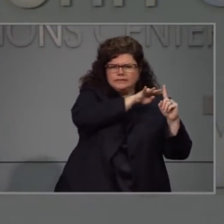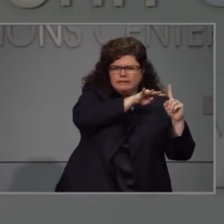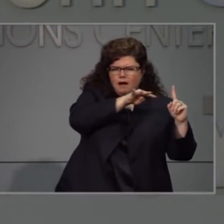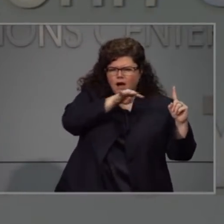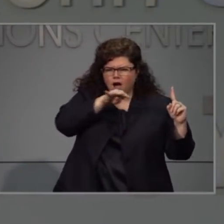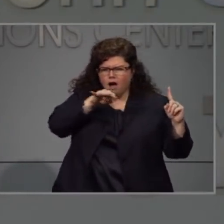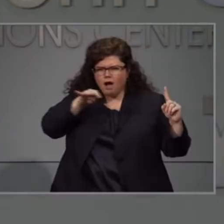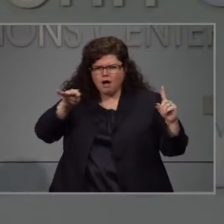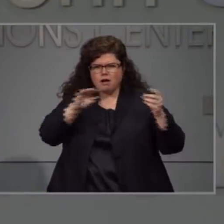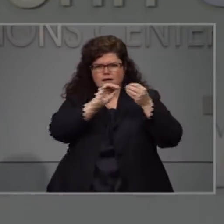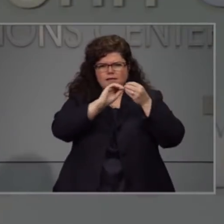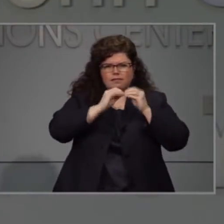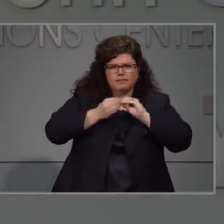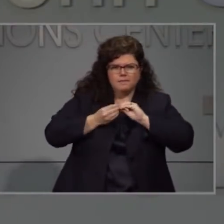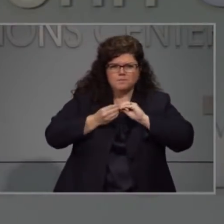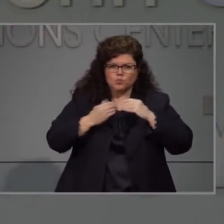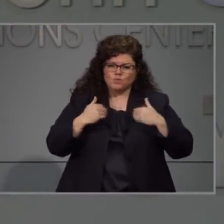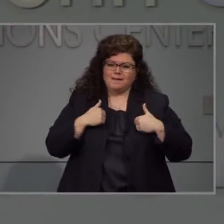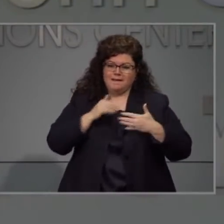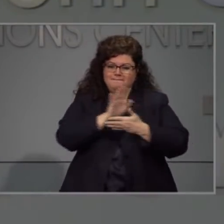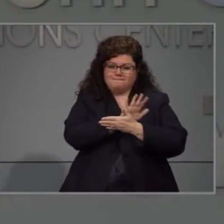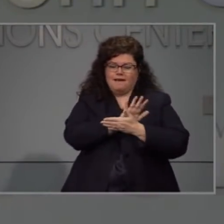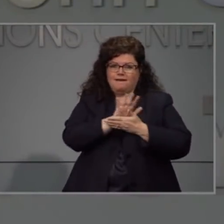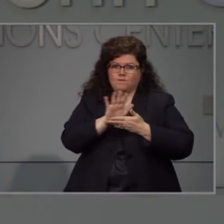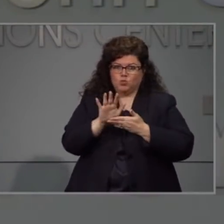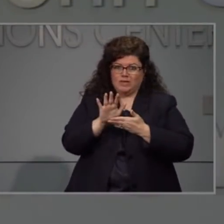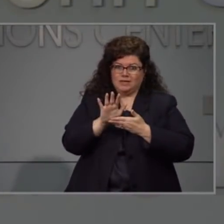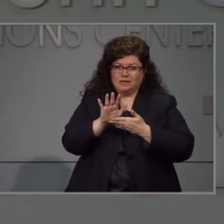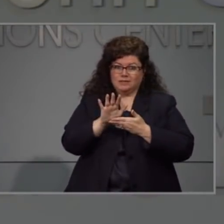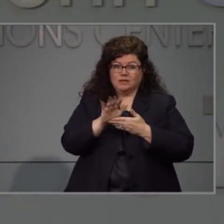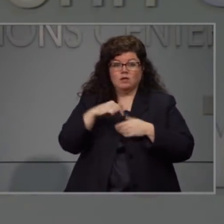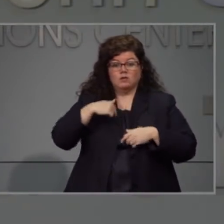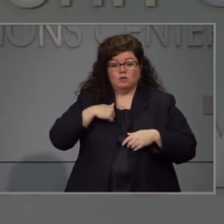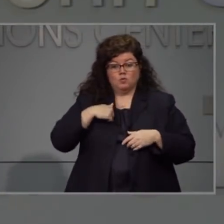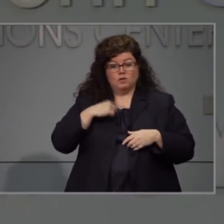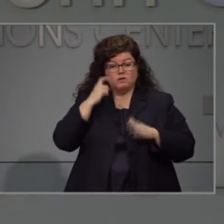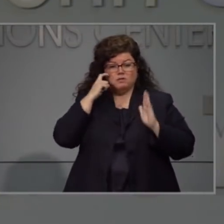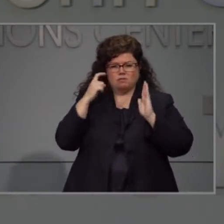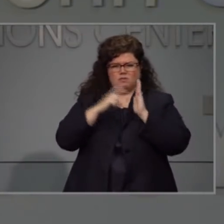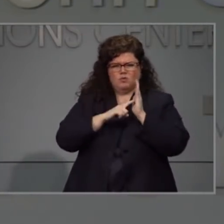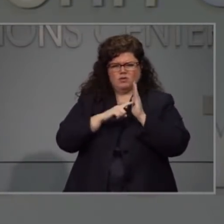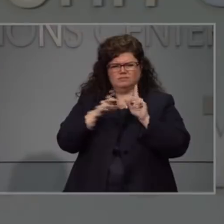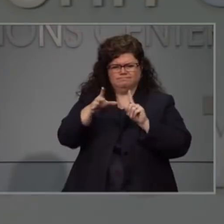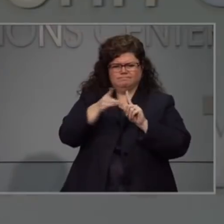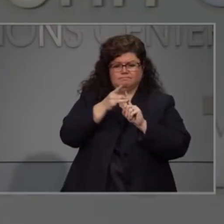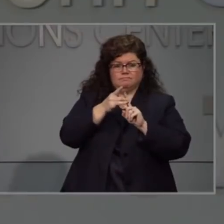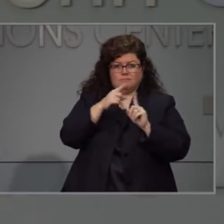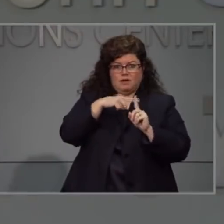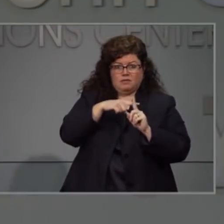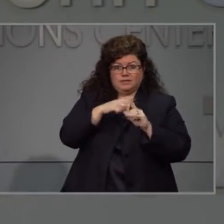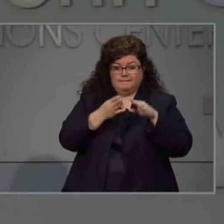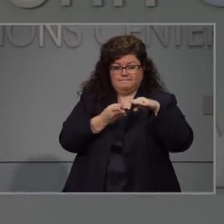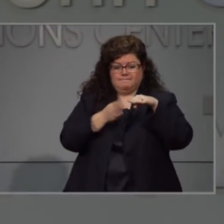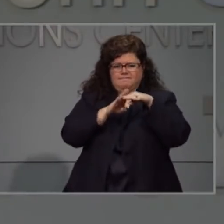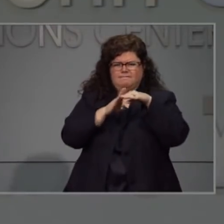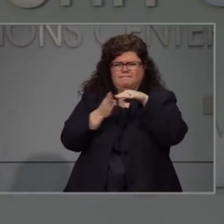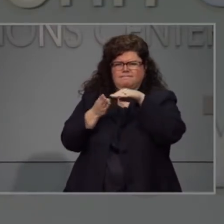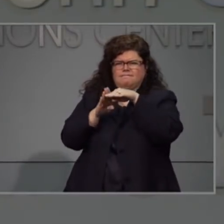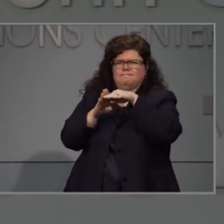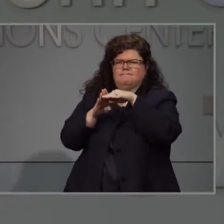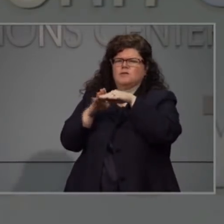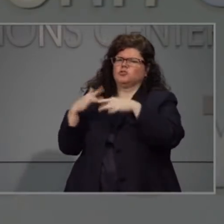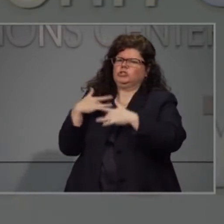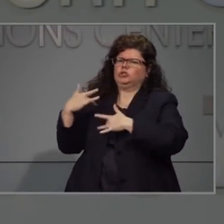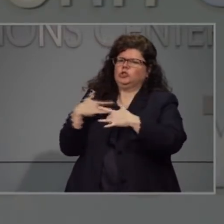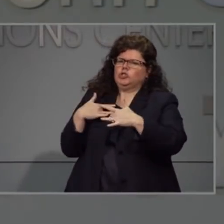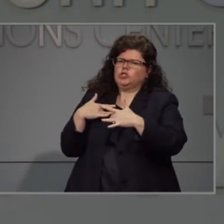weeks. We are concerned about the increasing number of COVID cases that we see in North Carolina,